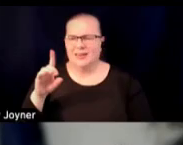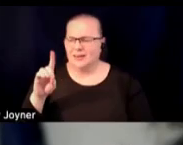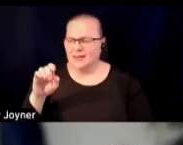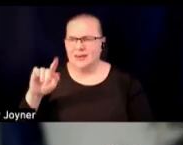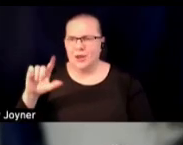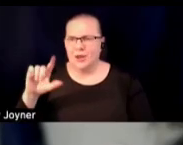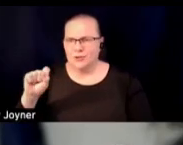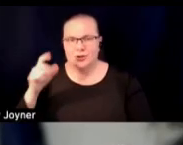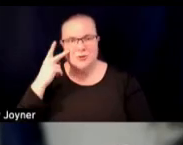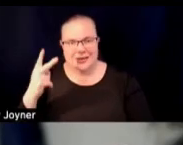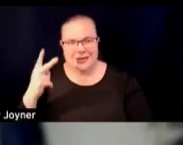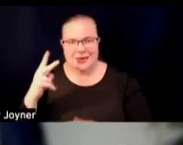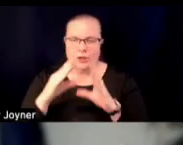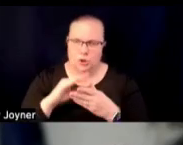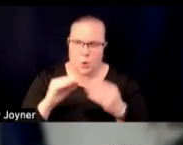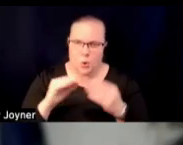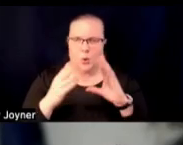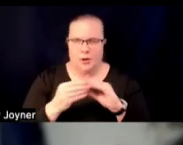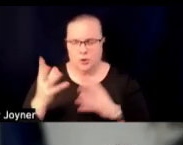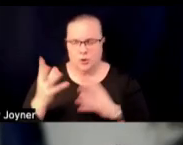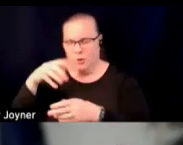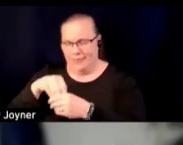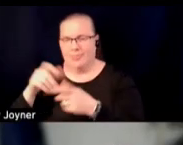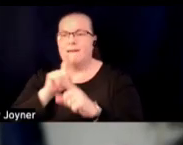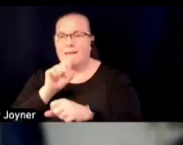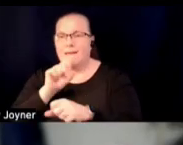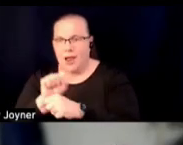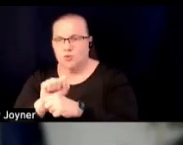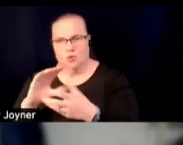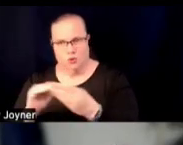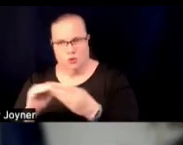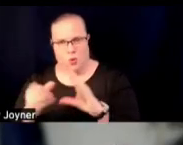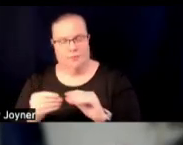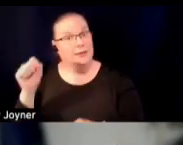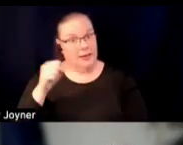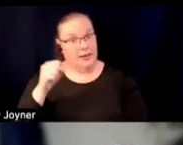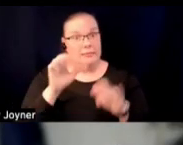tiny little stories within the actual story overall. oh yeah, that's important.